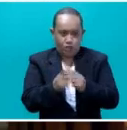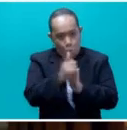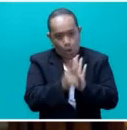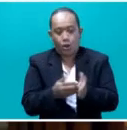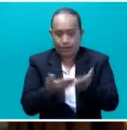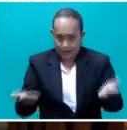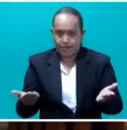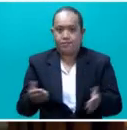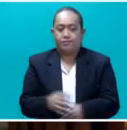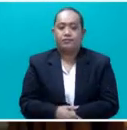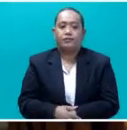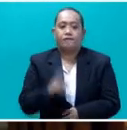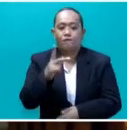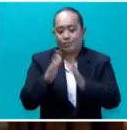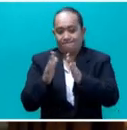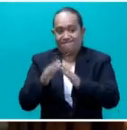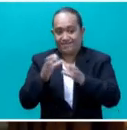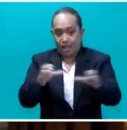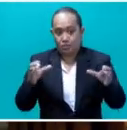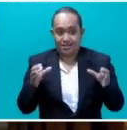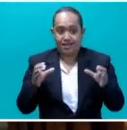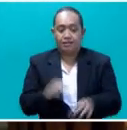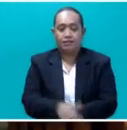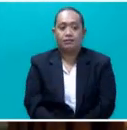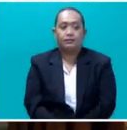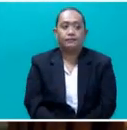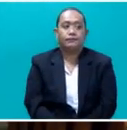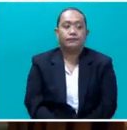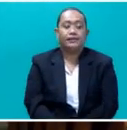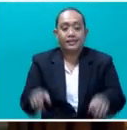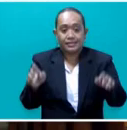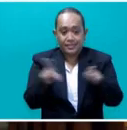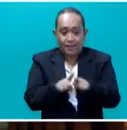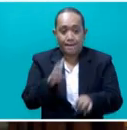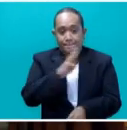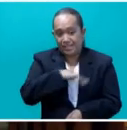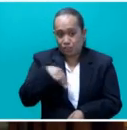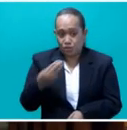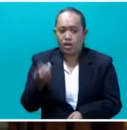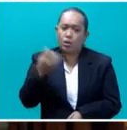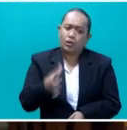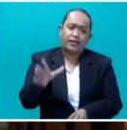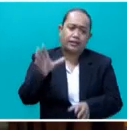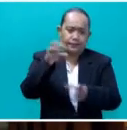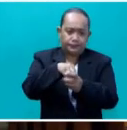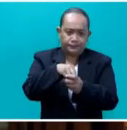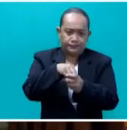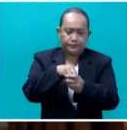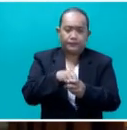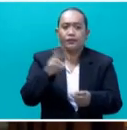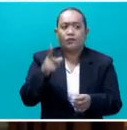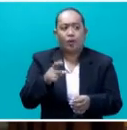with municipal councils. Mr. Speaker, sir, my ministry had also engaged the services of an